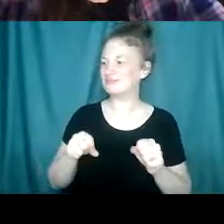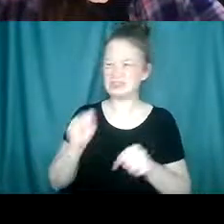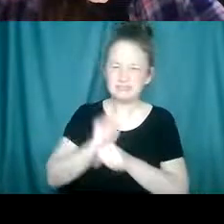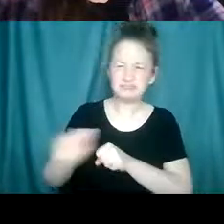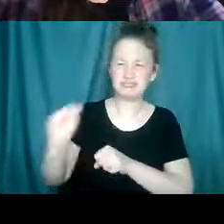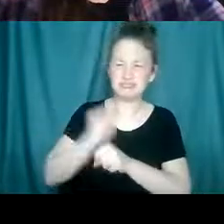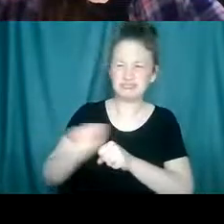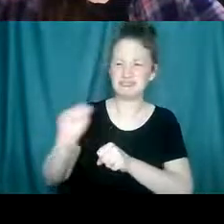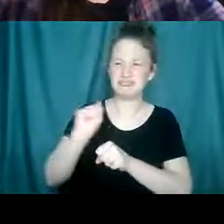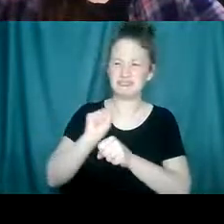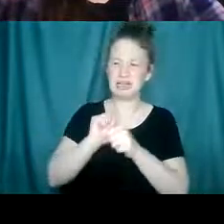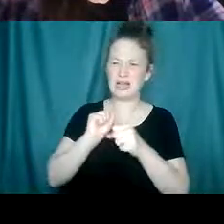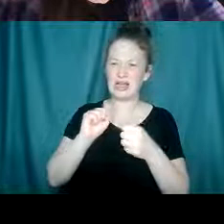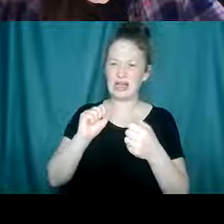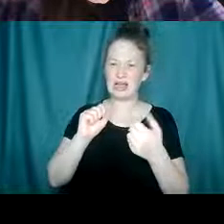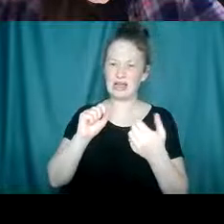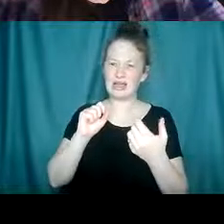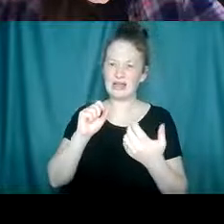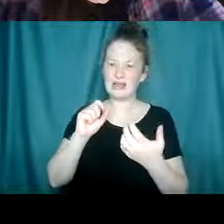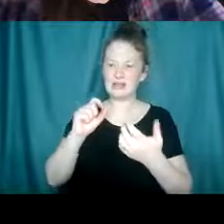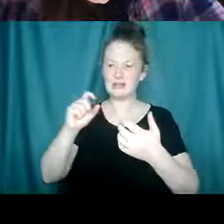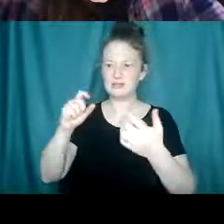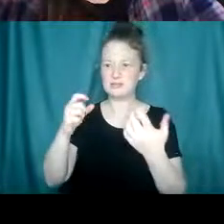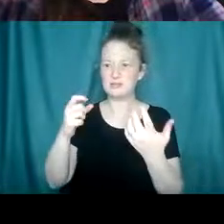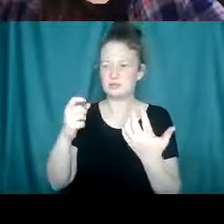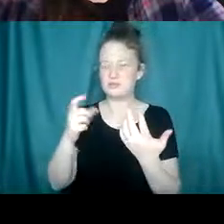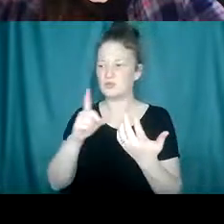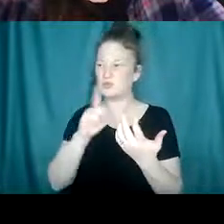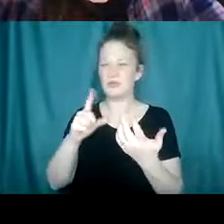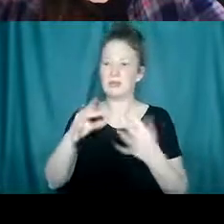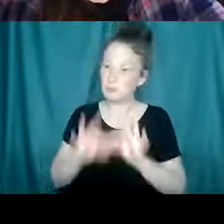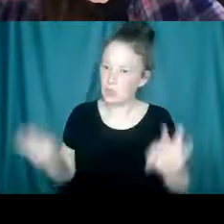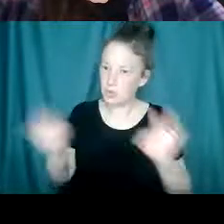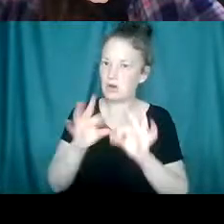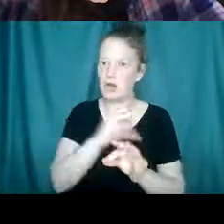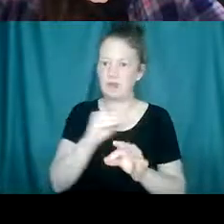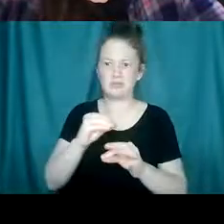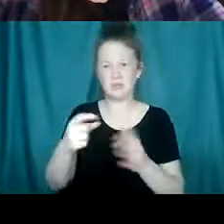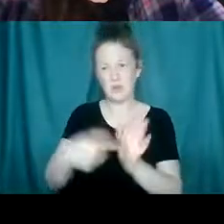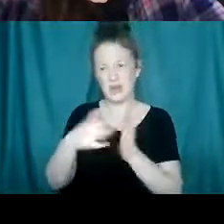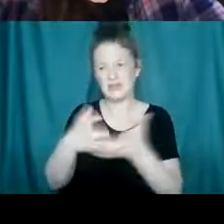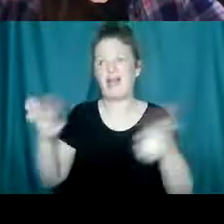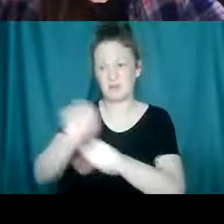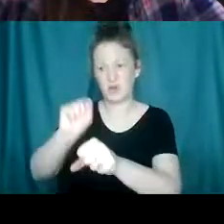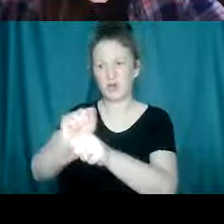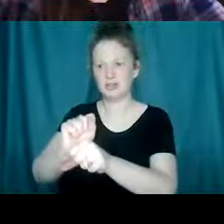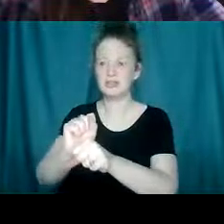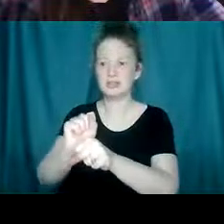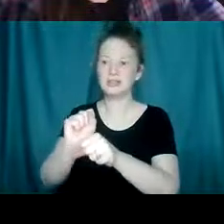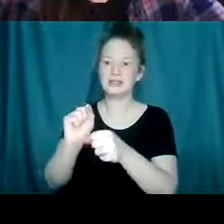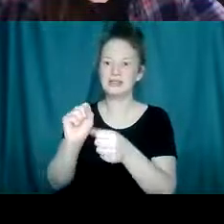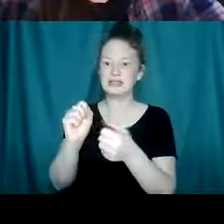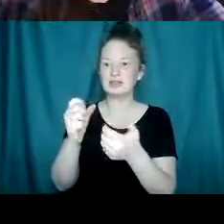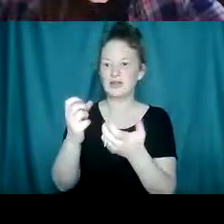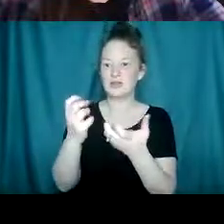and requires a lot of work to happen quickly. So yeah, it's all what matters is